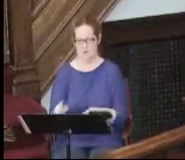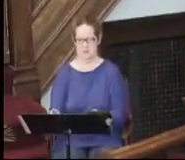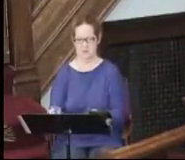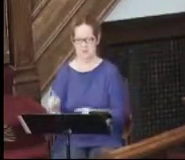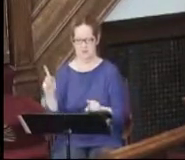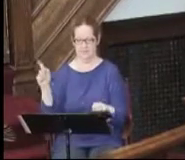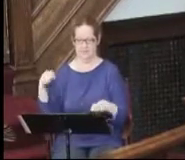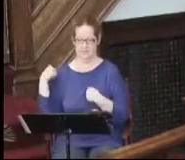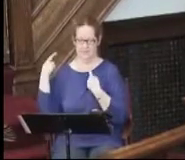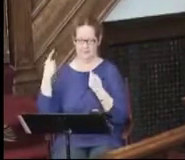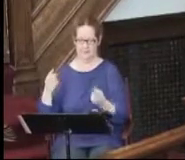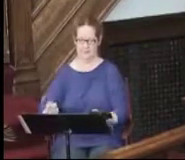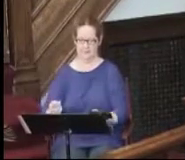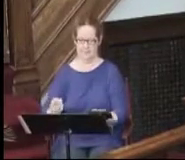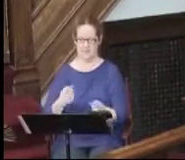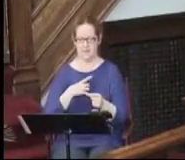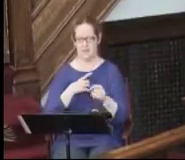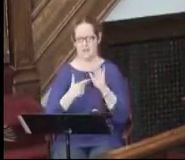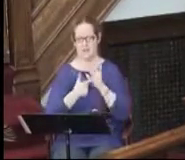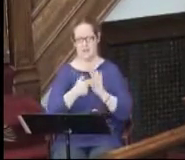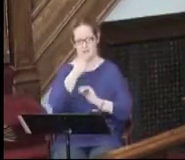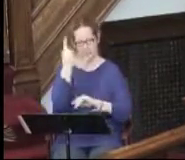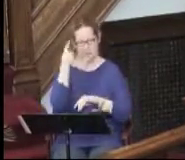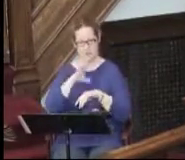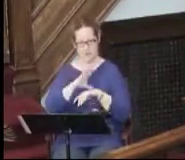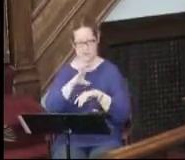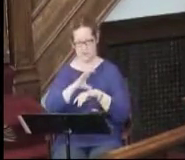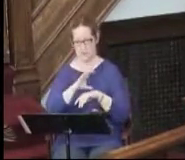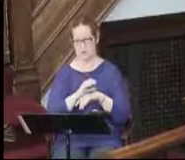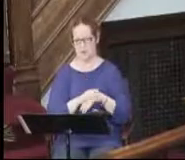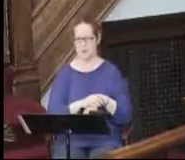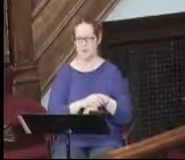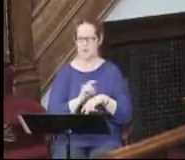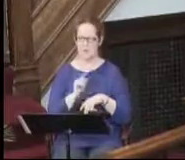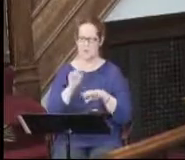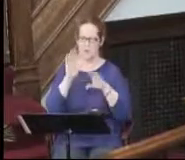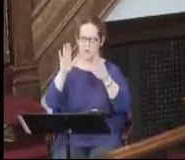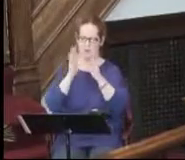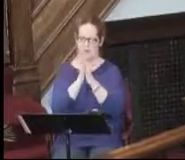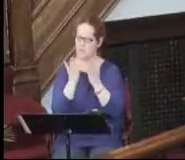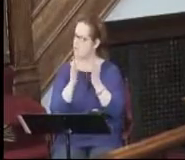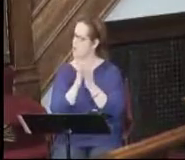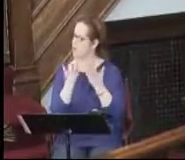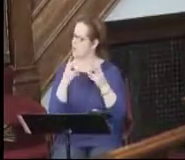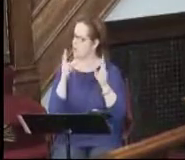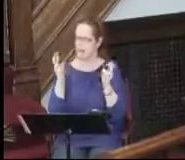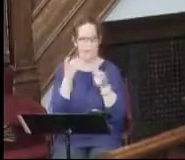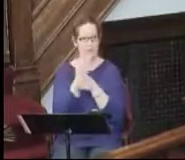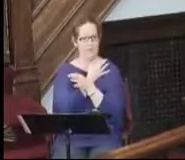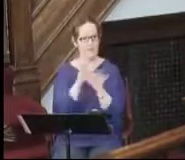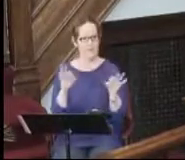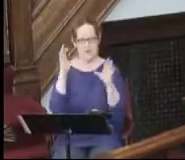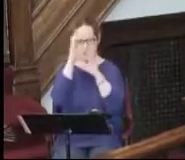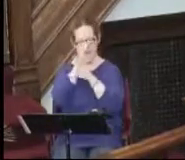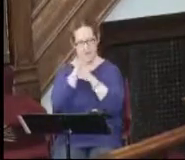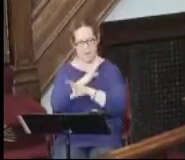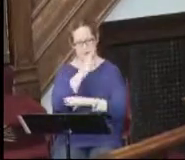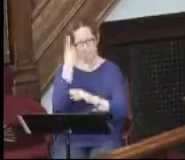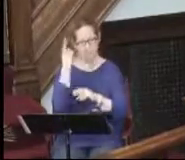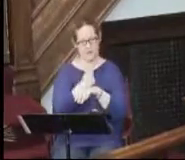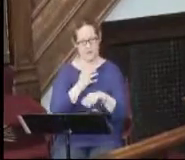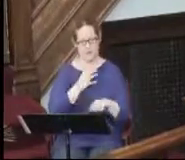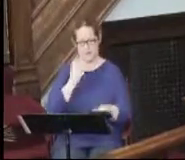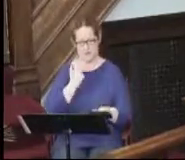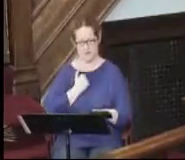has been followed is the example of the black church. There's this wonderful book, The Freedom Seekers, Blacks in Early Canada